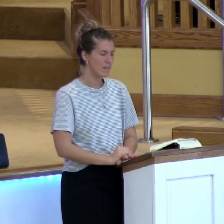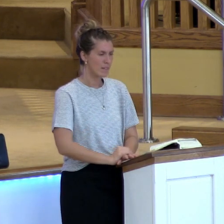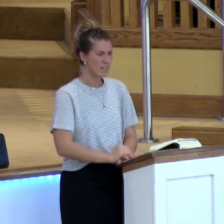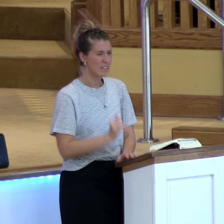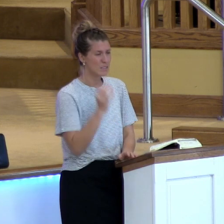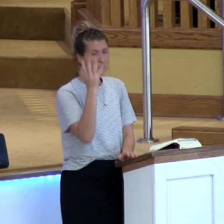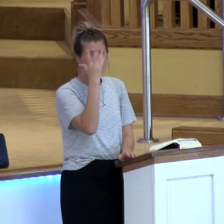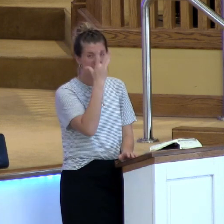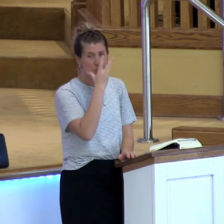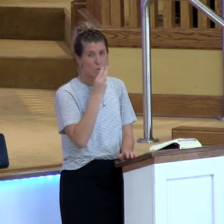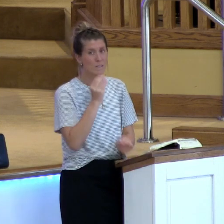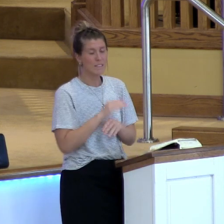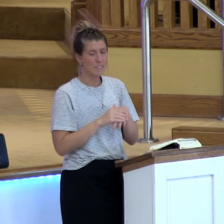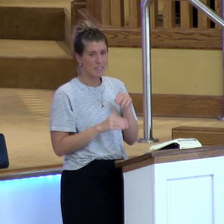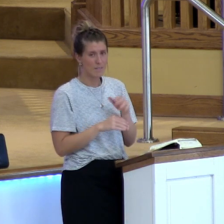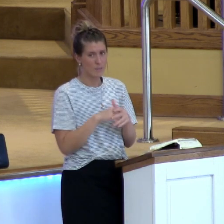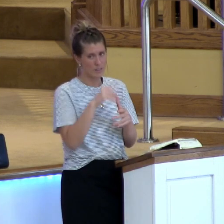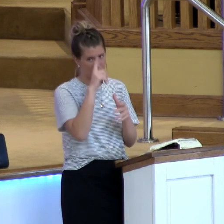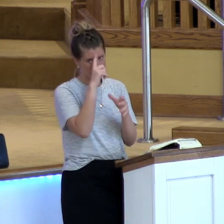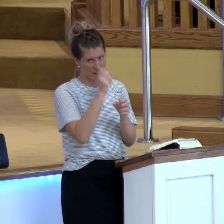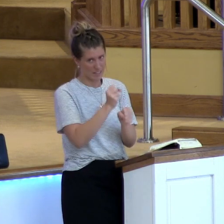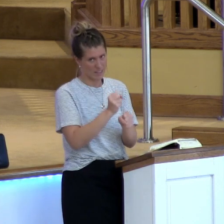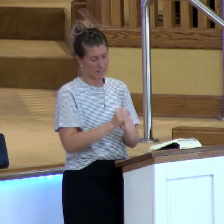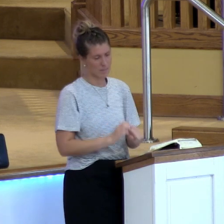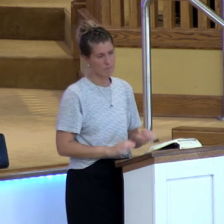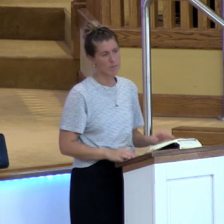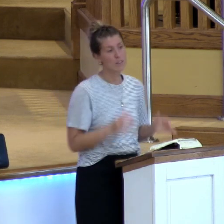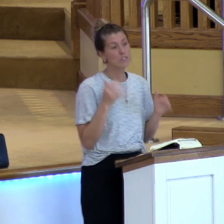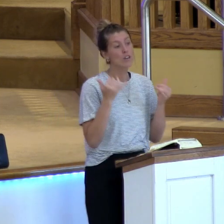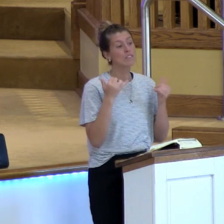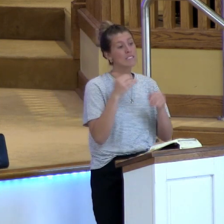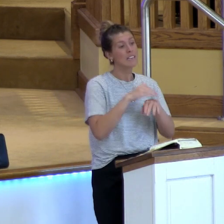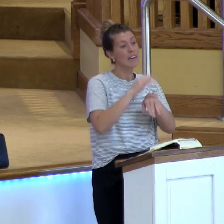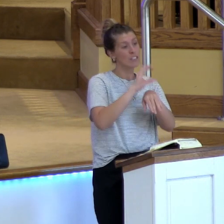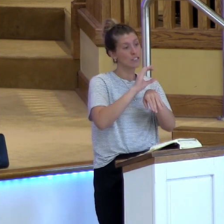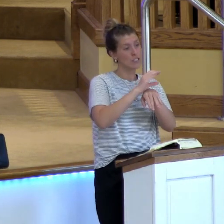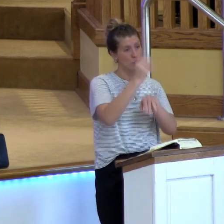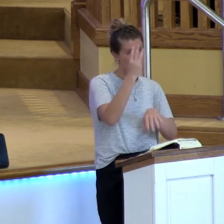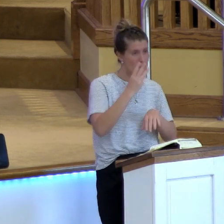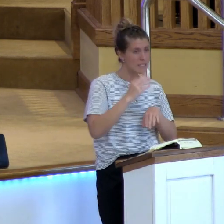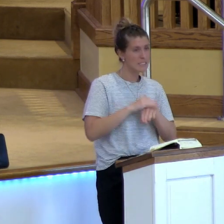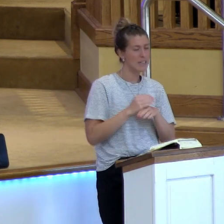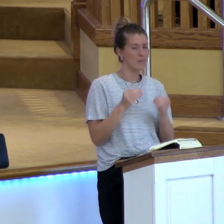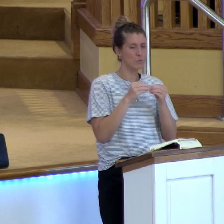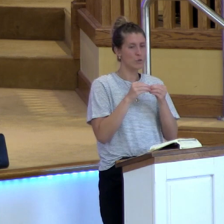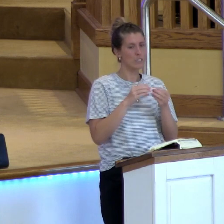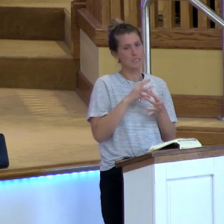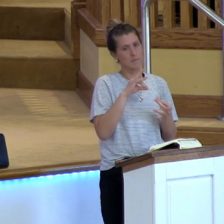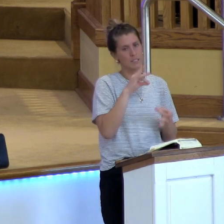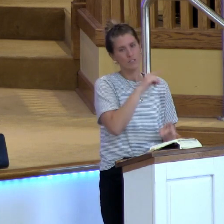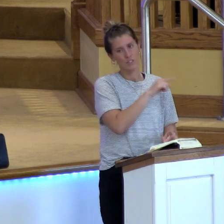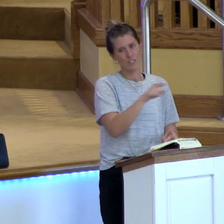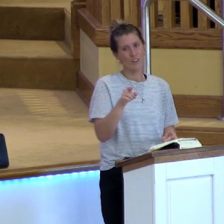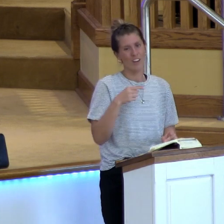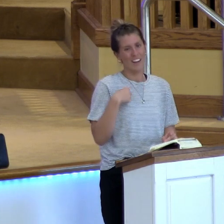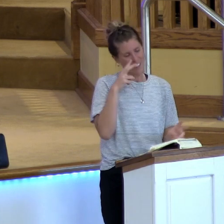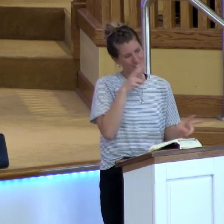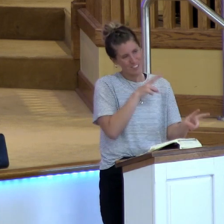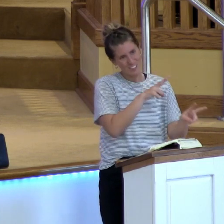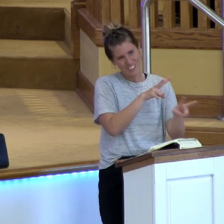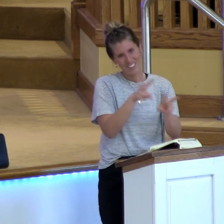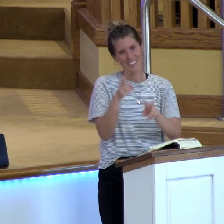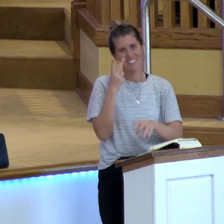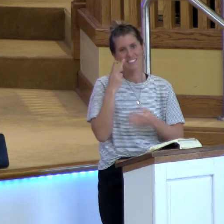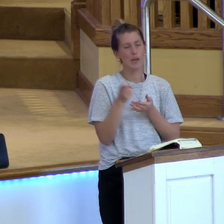That's the beauty of the comfort of faith. So tonight, church, this Wednesday night crowd, the more spiritual bunch, y'all are just, y'all, I look out on this crowd and I